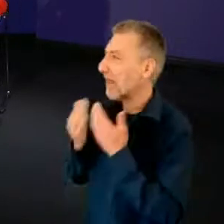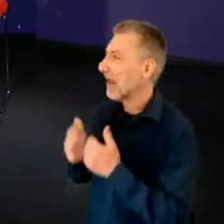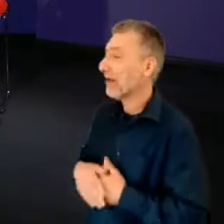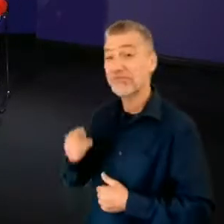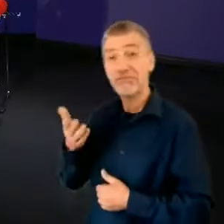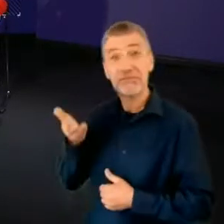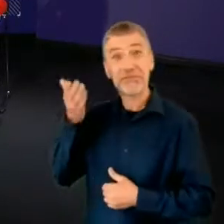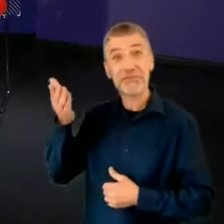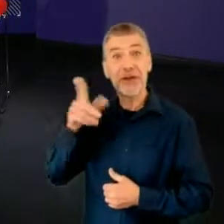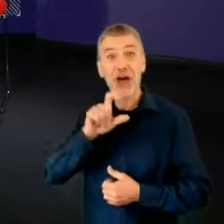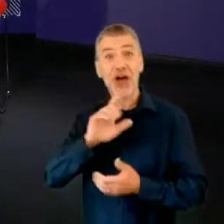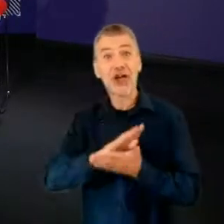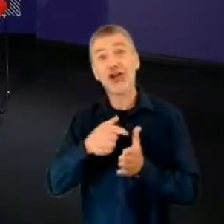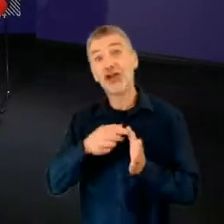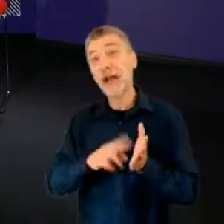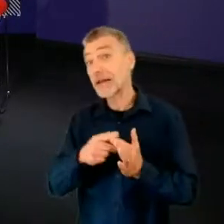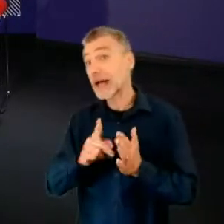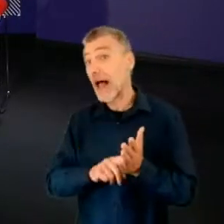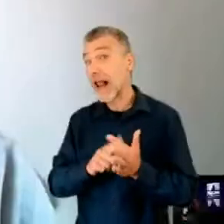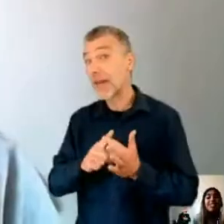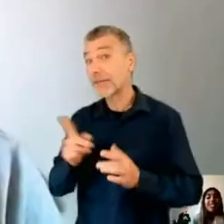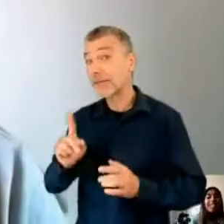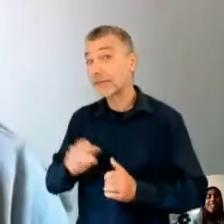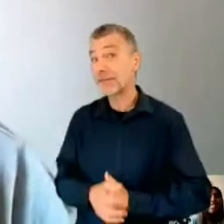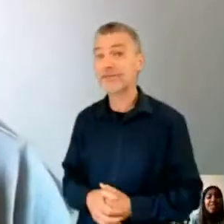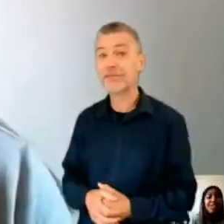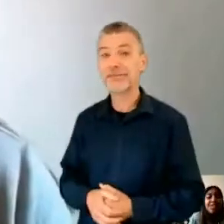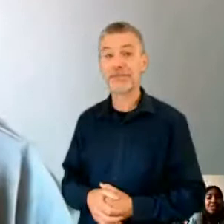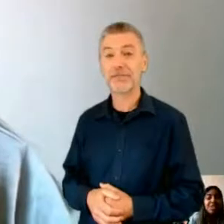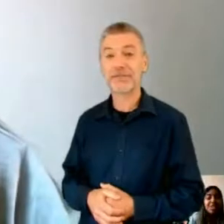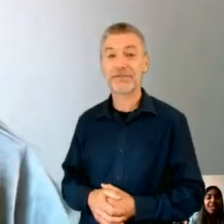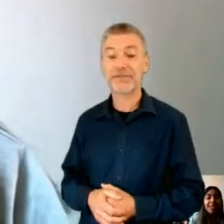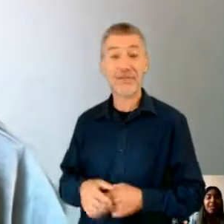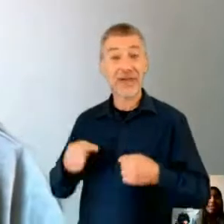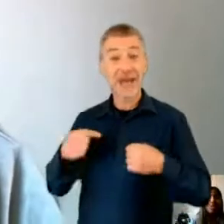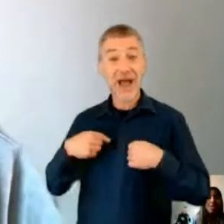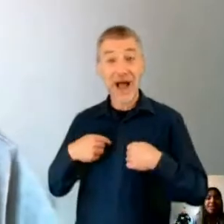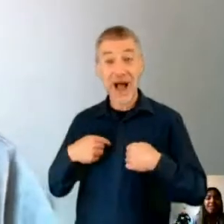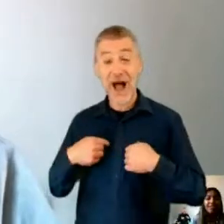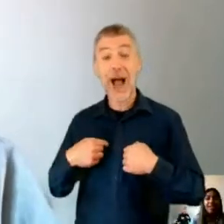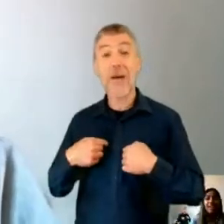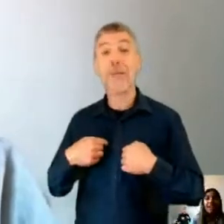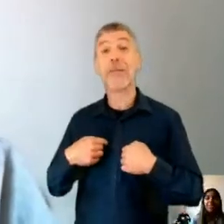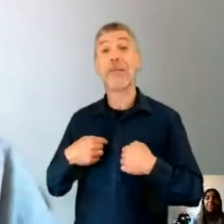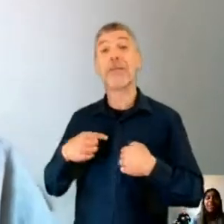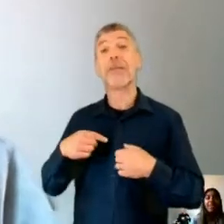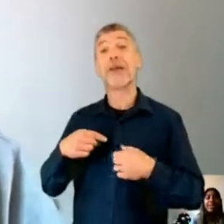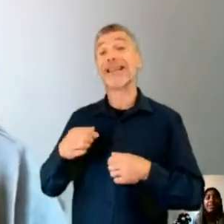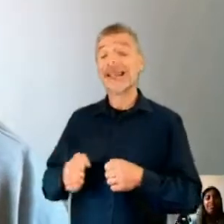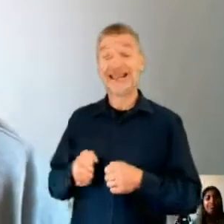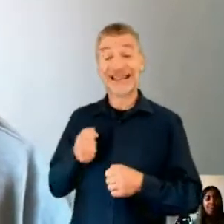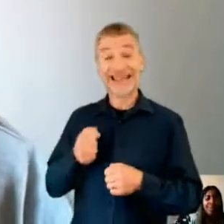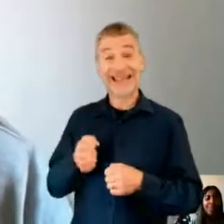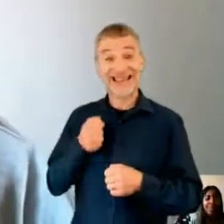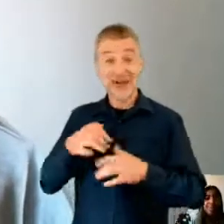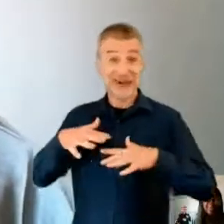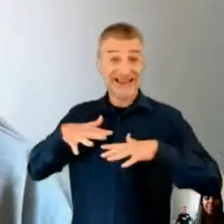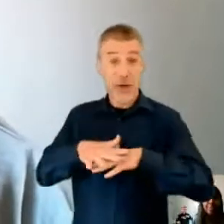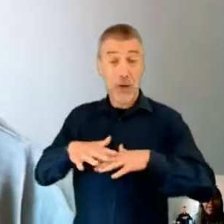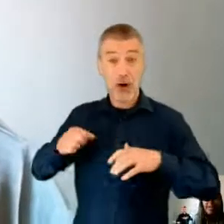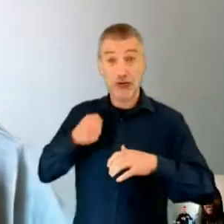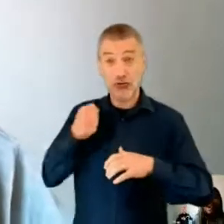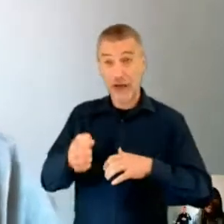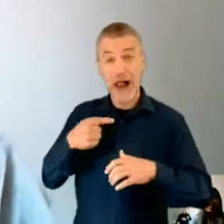do? Yeah, so I'm actually a year in industry student at Network Rail, and I work in the level crossings